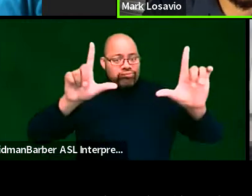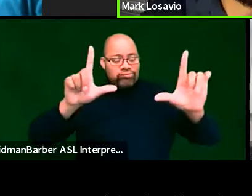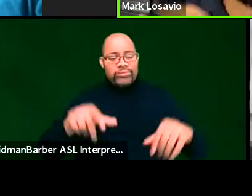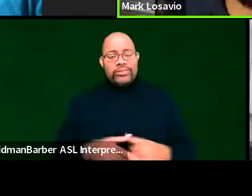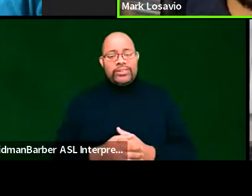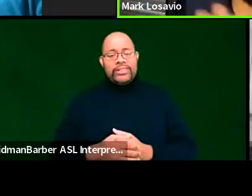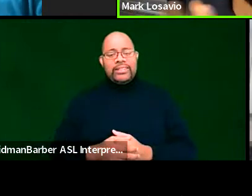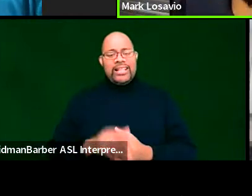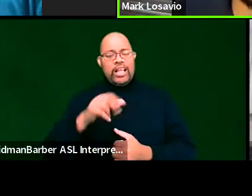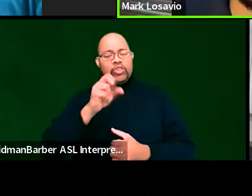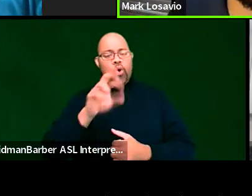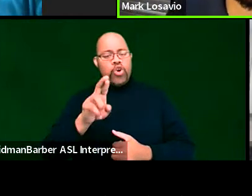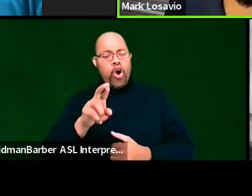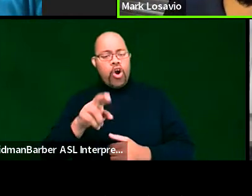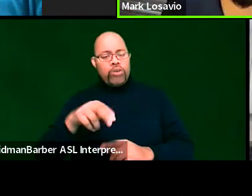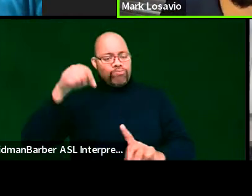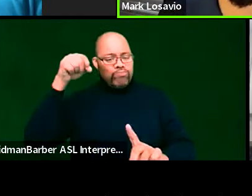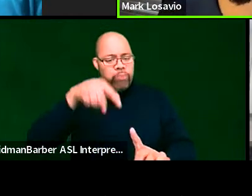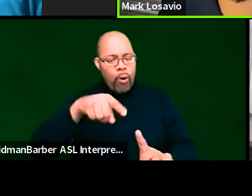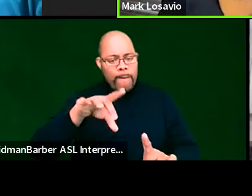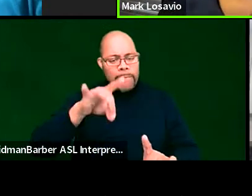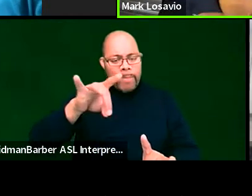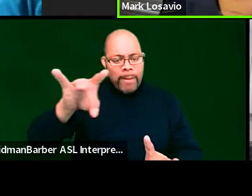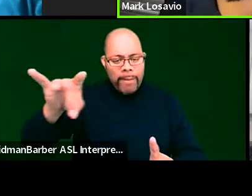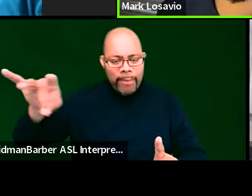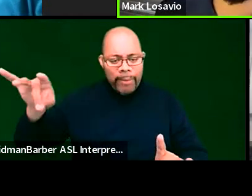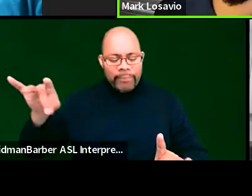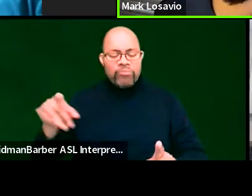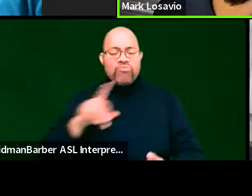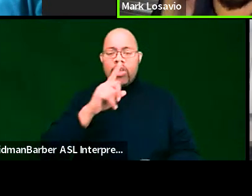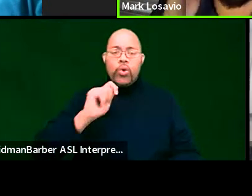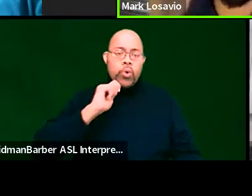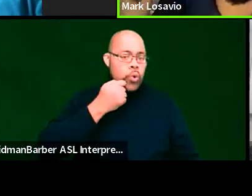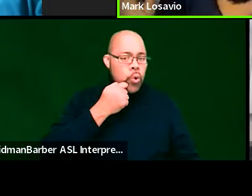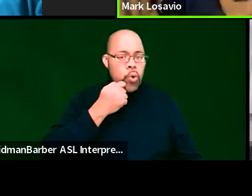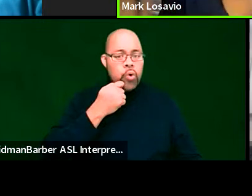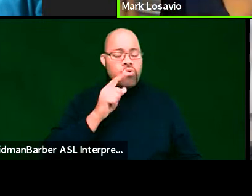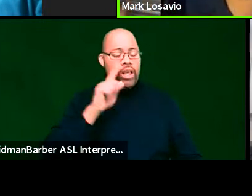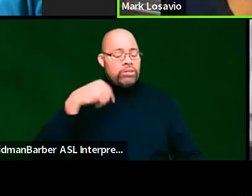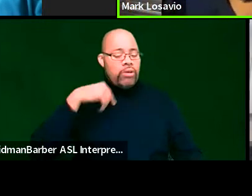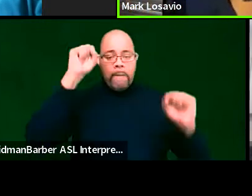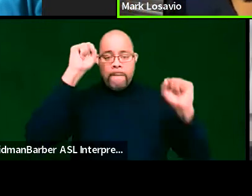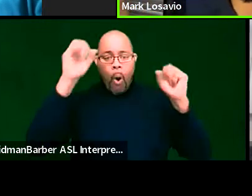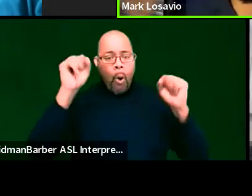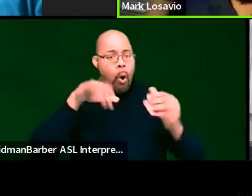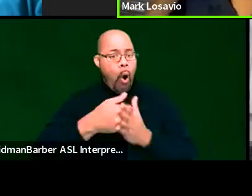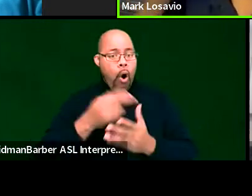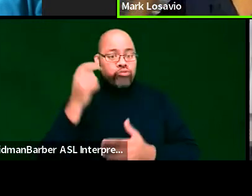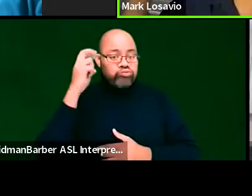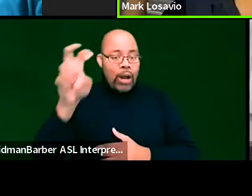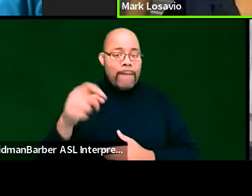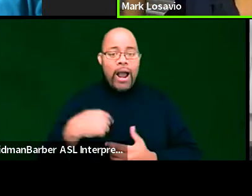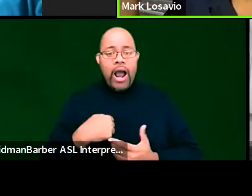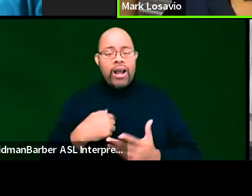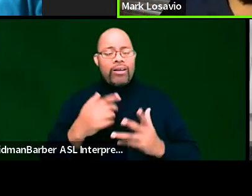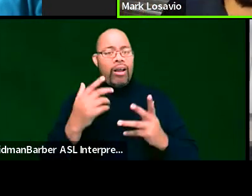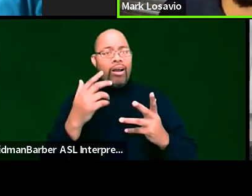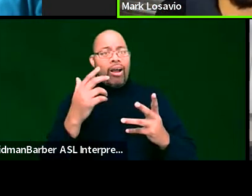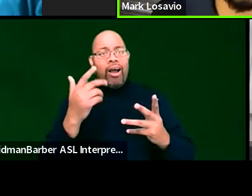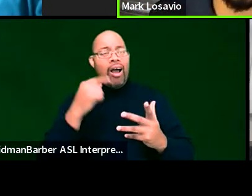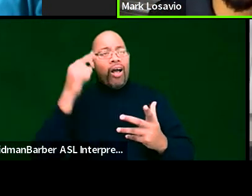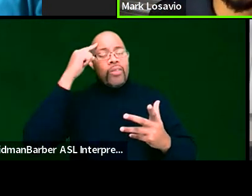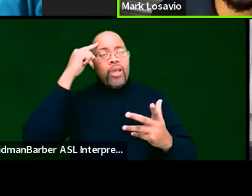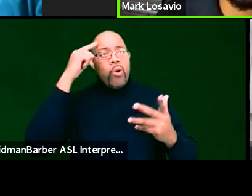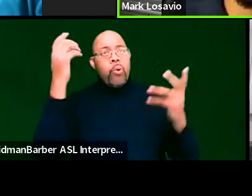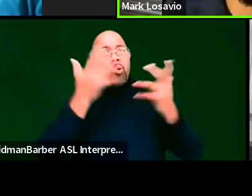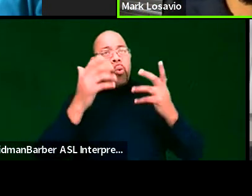like sonar torpedo thing was picking up. It was so cool. And it was just blowing my mind. That whole trip, I was just like beside myself